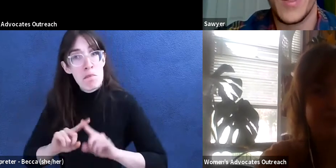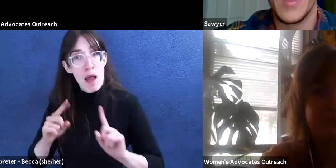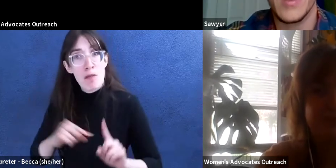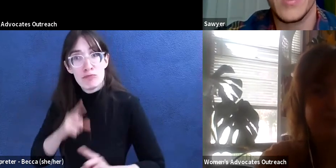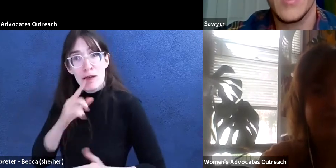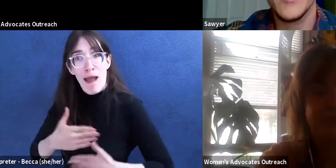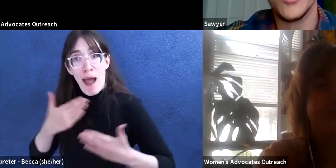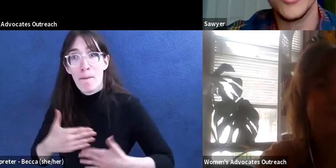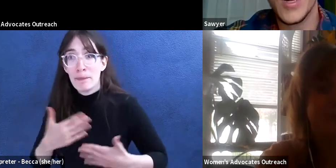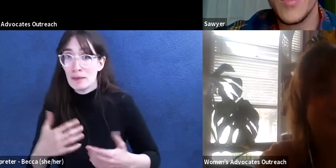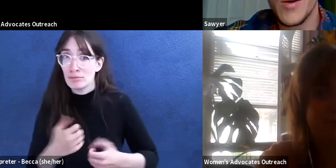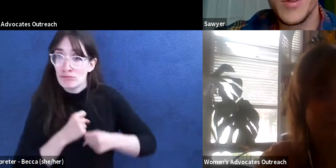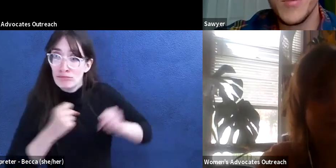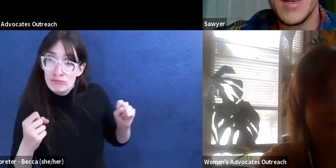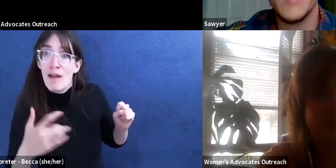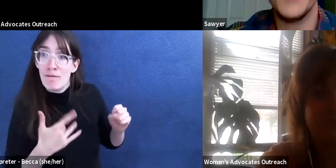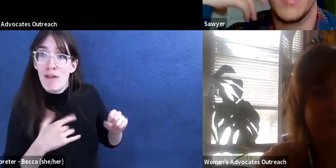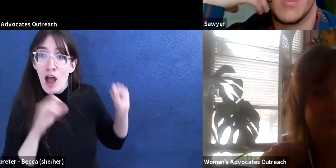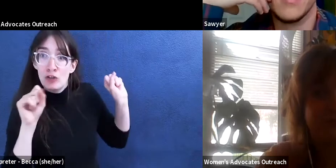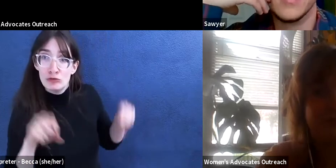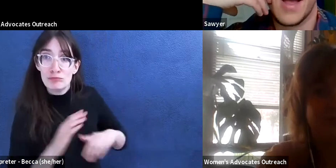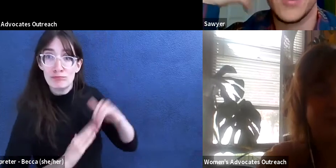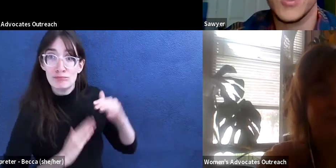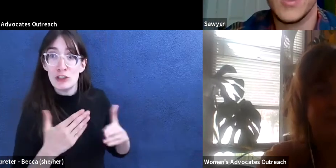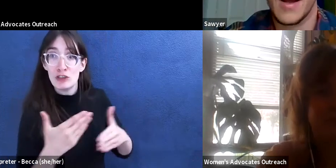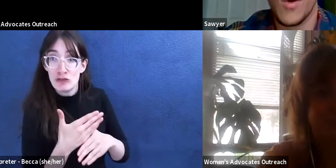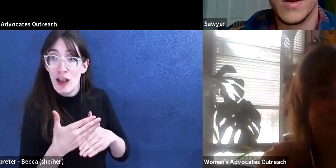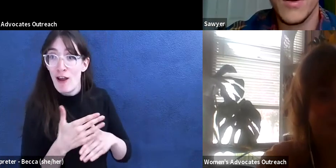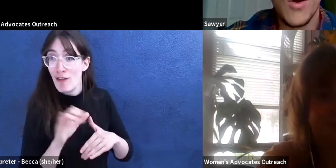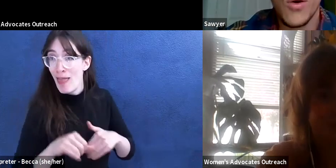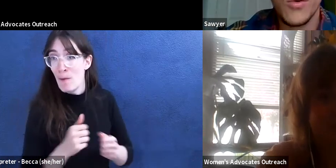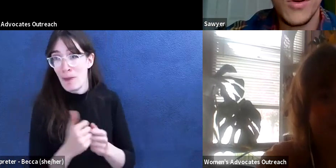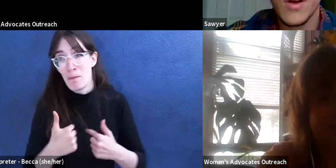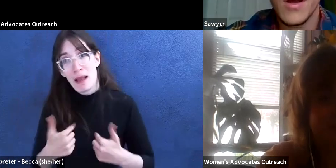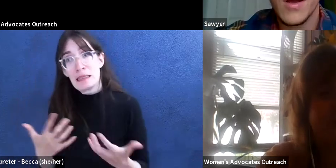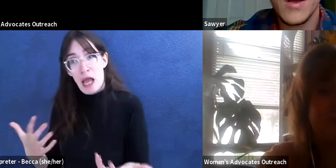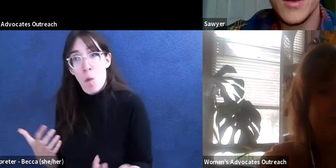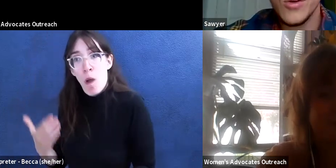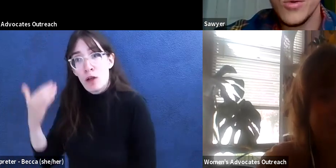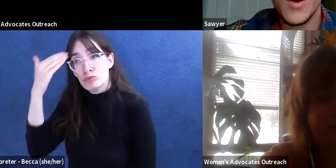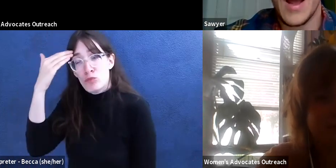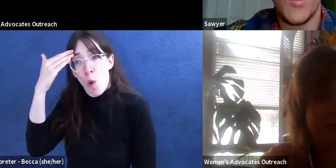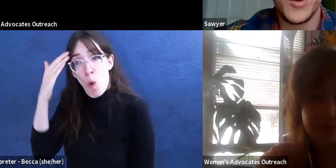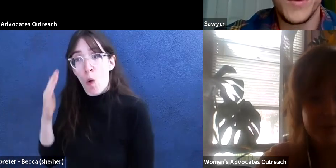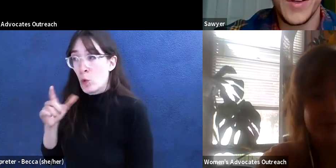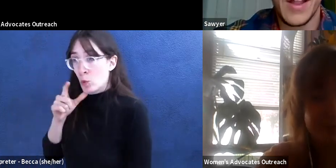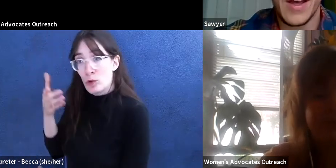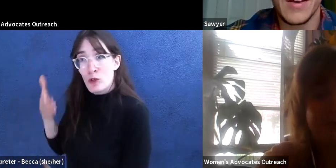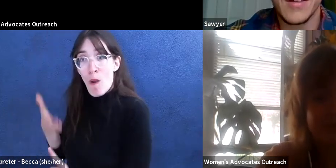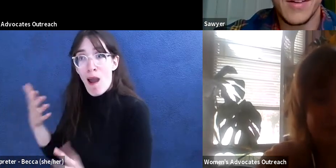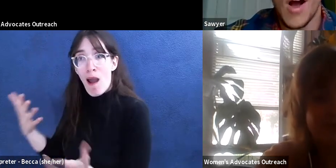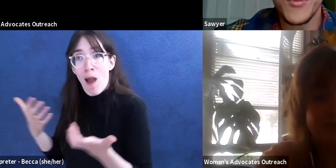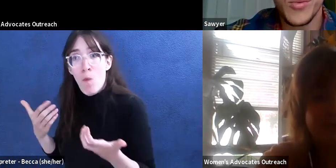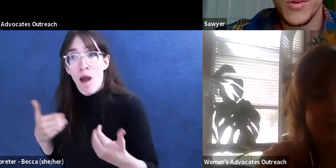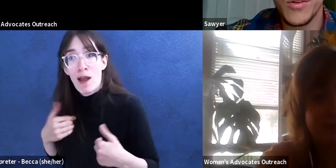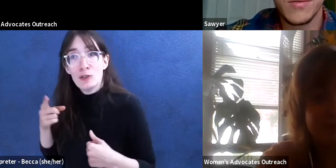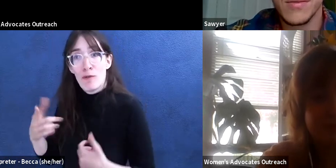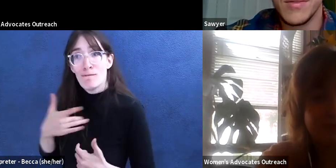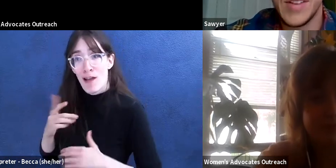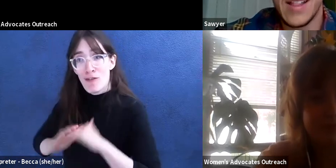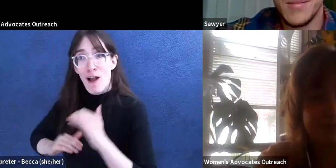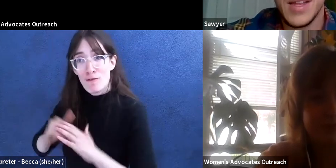me last year that she likes both boys and girls while we were driving, my response was, oh, okay, that's cool. She said, oh, you're